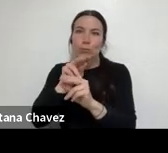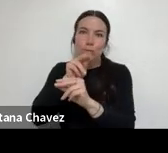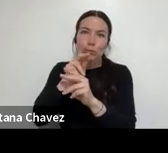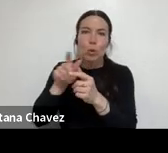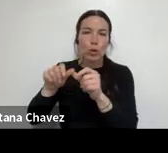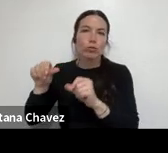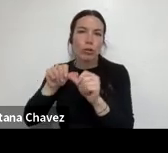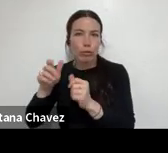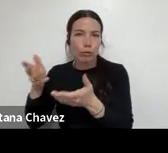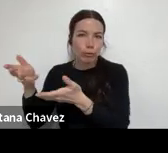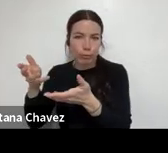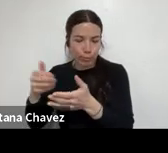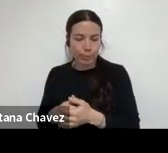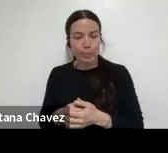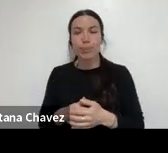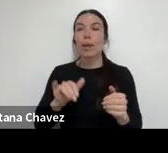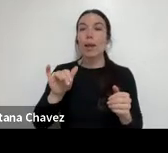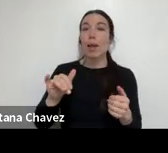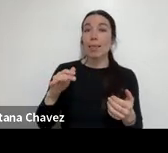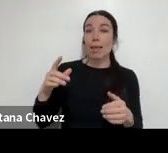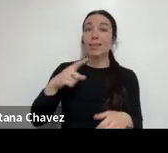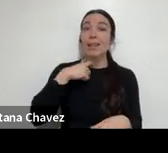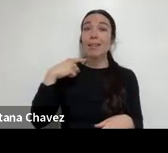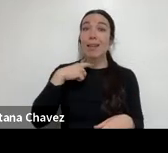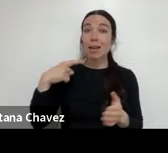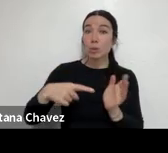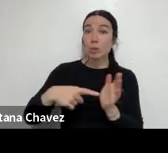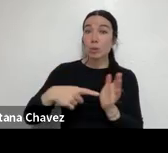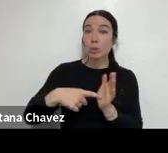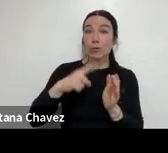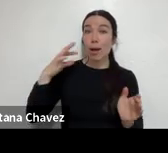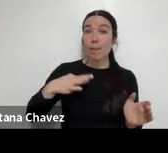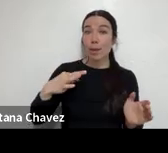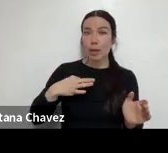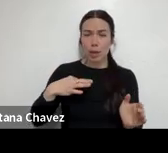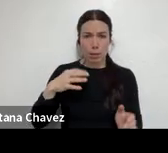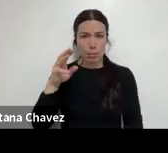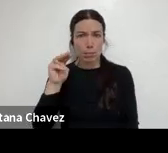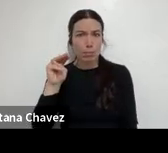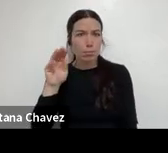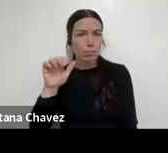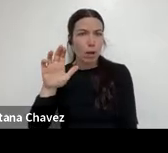Our application deadline is March the 50th, is it? Yeah.